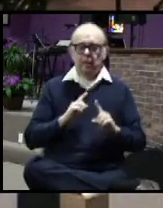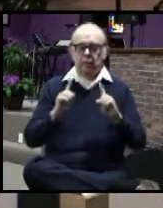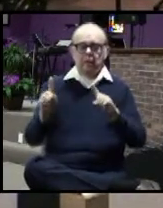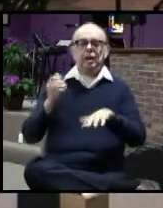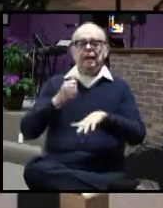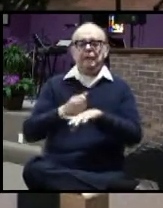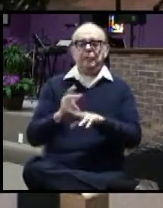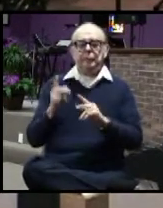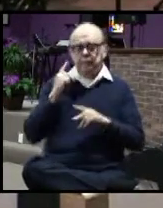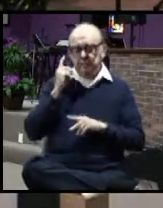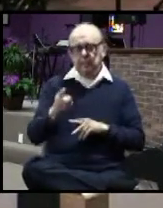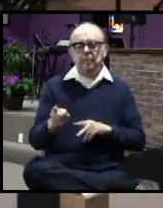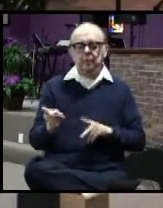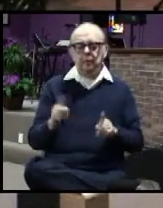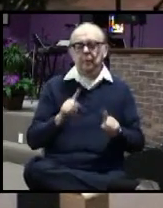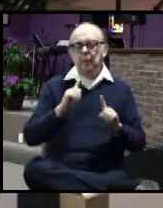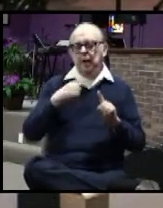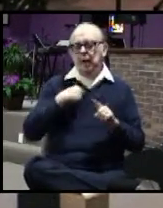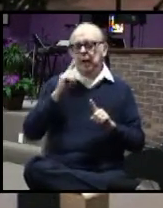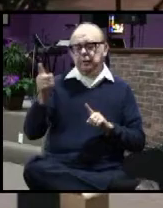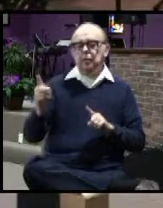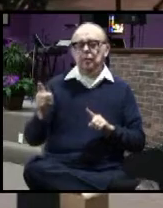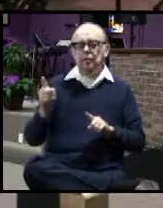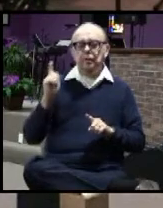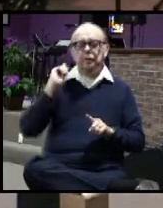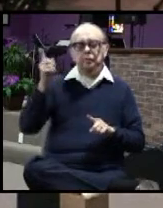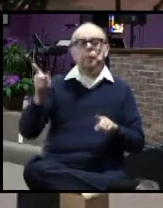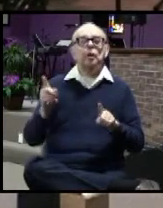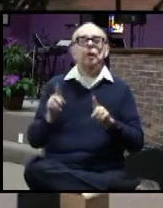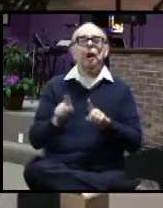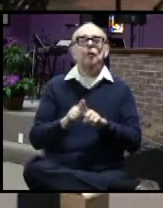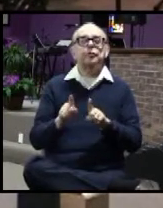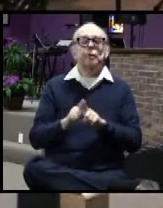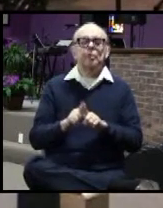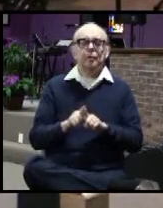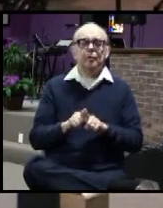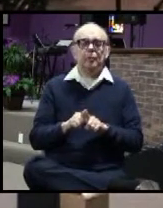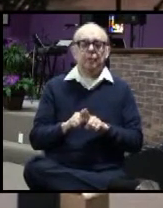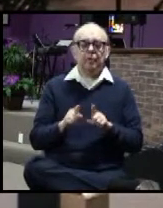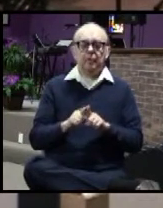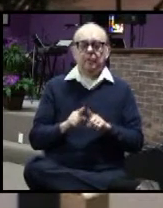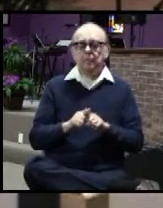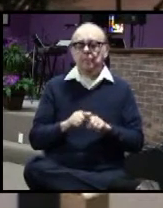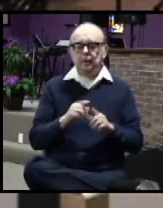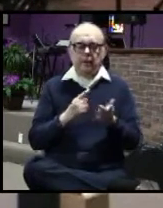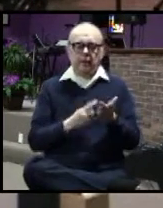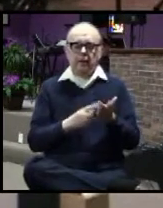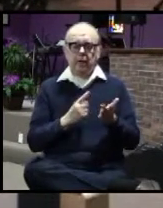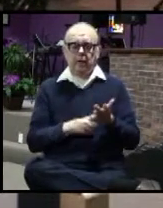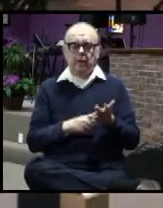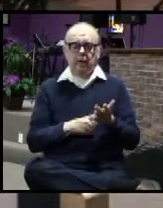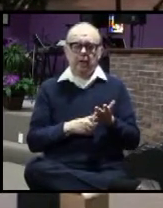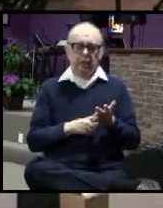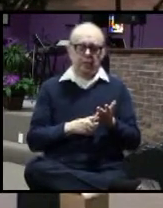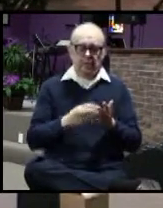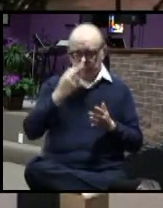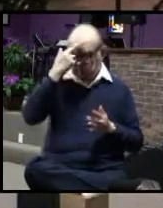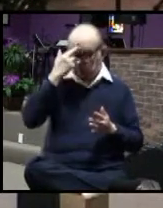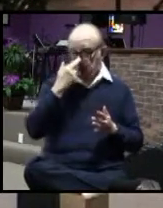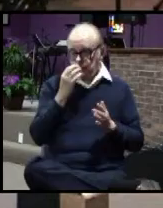for you, that where I am, there you may be also. Also talking about in Romans chapter